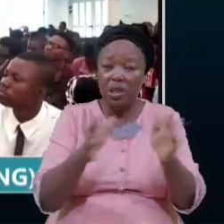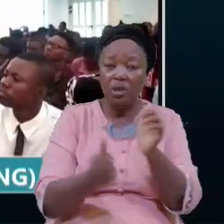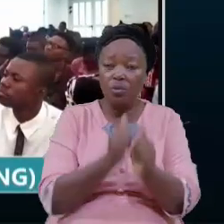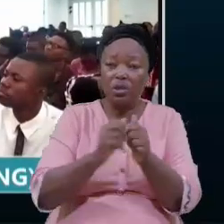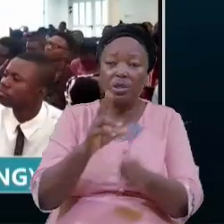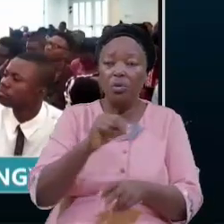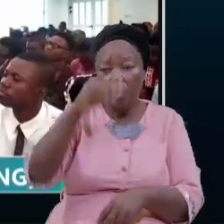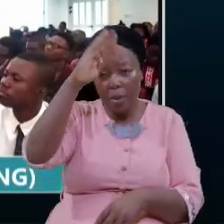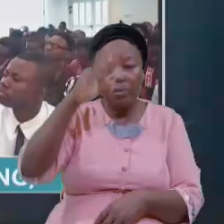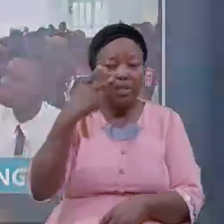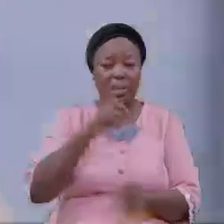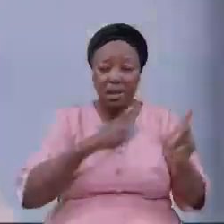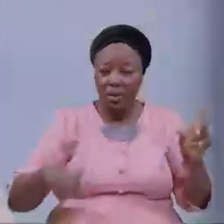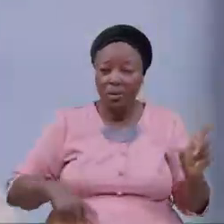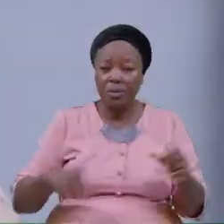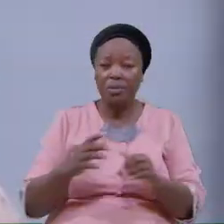Lord.